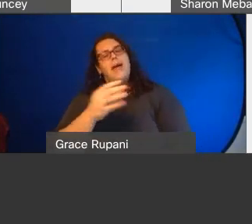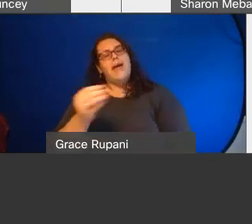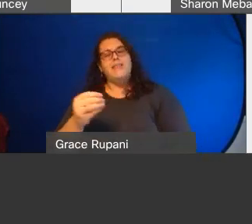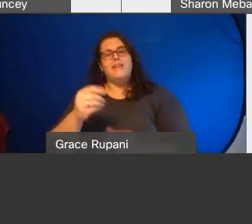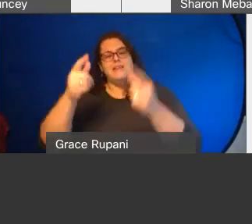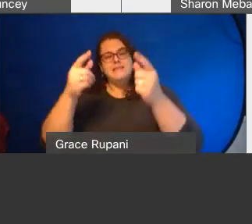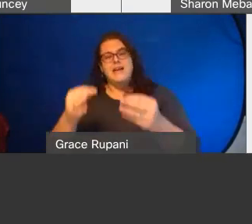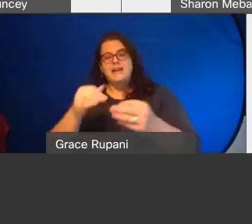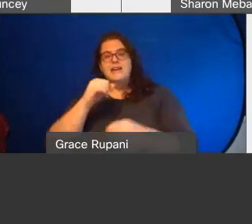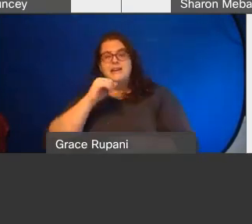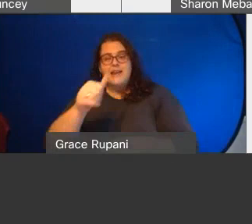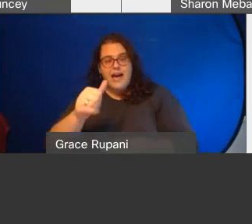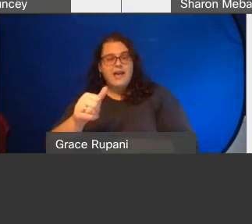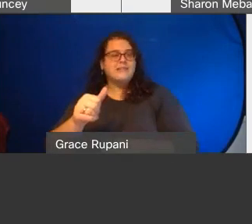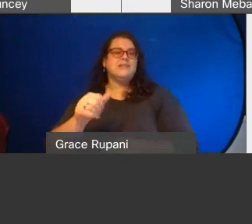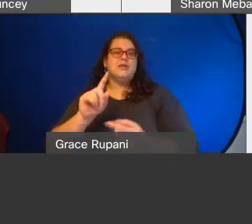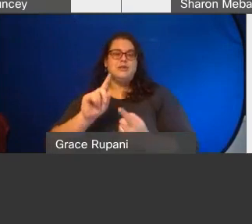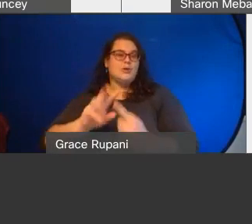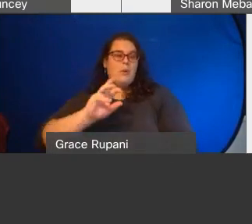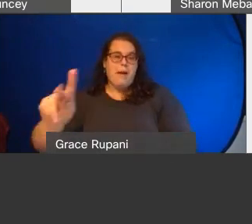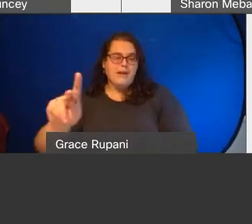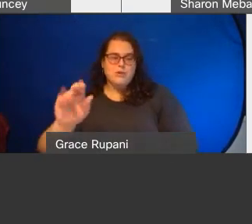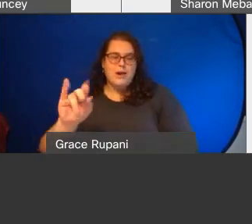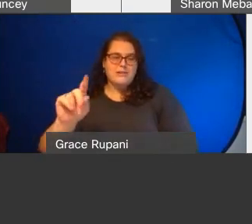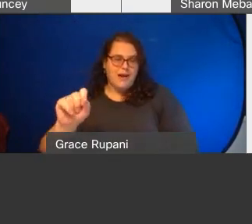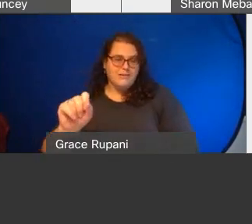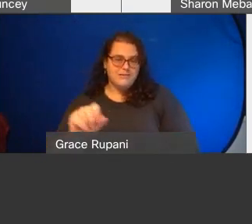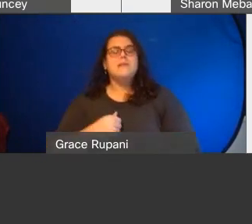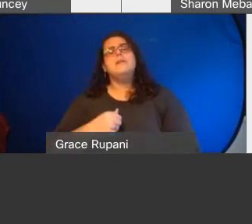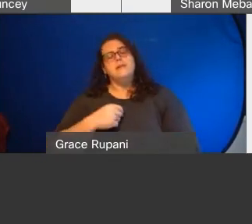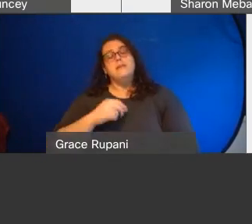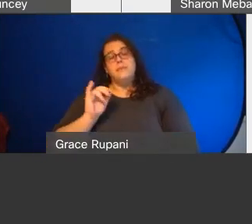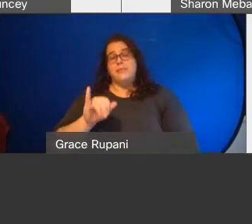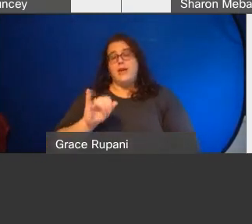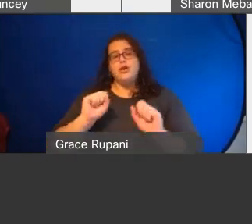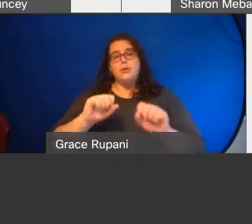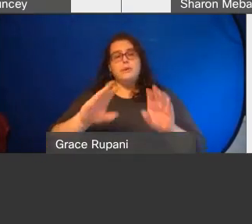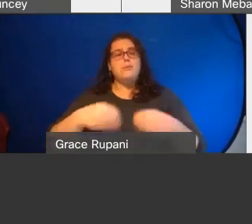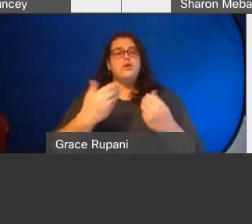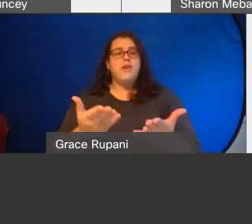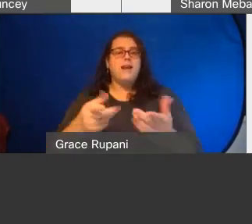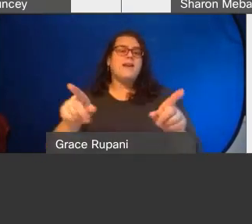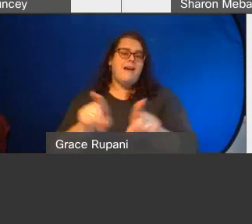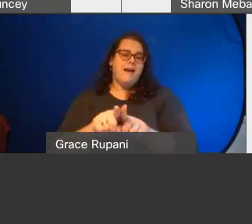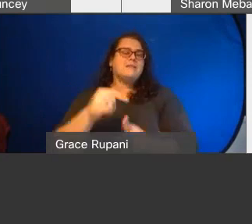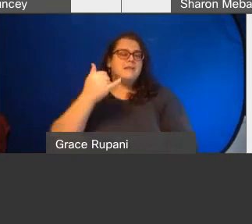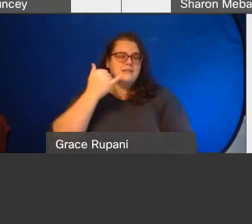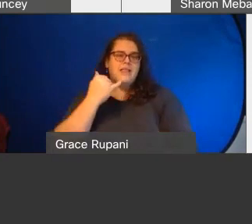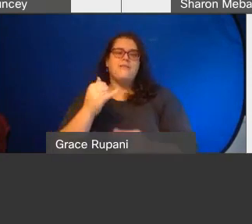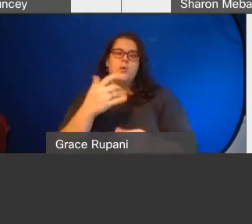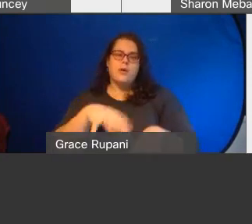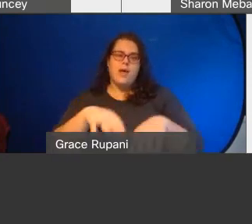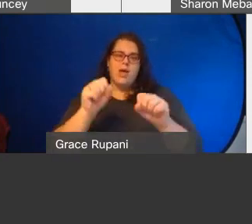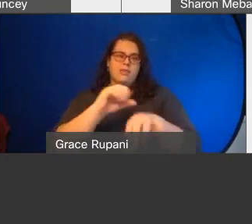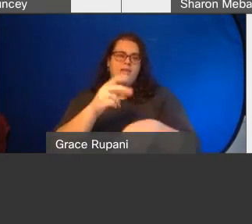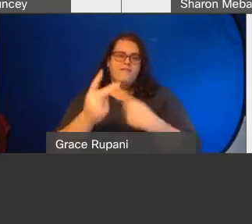The RSA job readiness could be provided as telehealth and would not be considered 2 waiver services being billed at the same time.